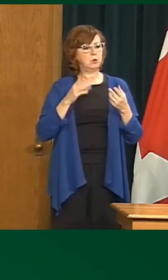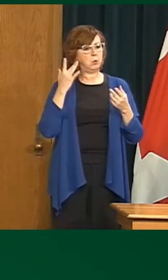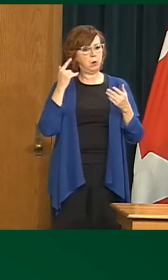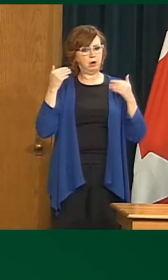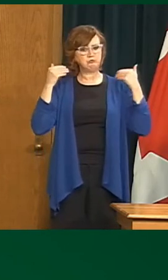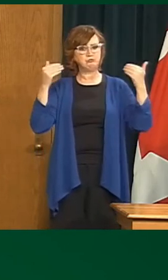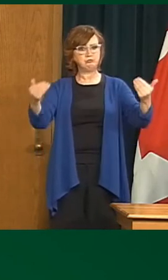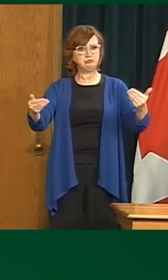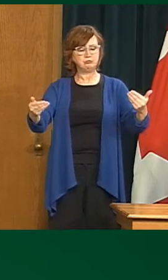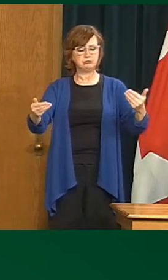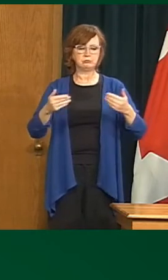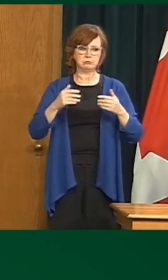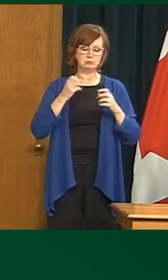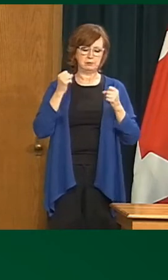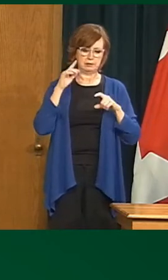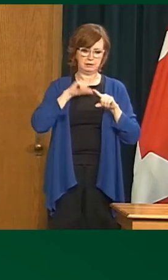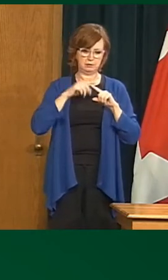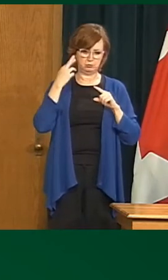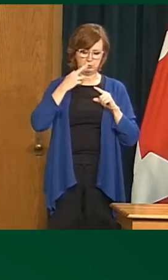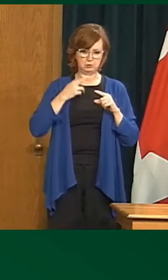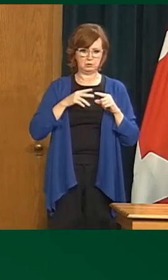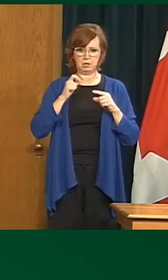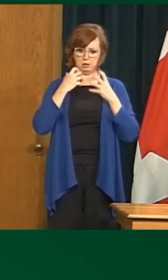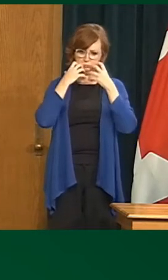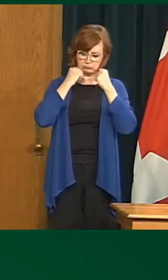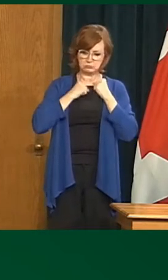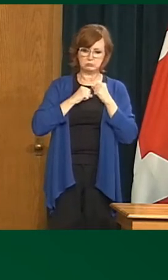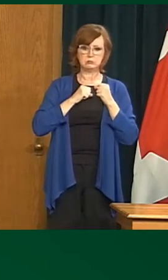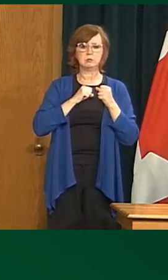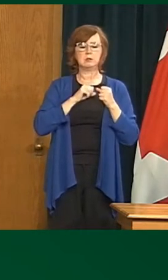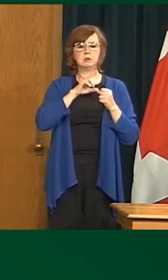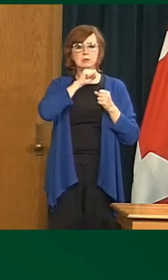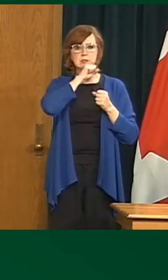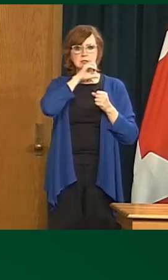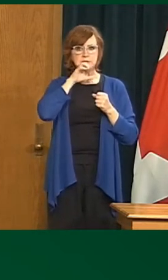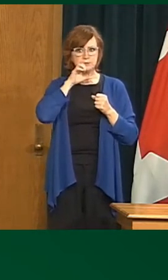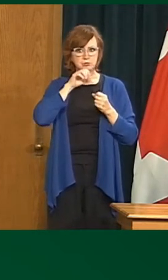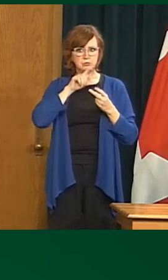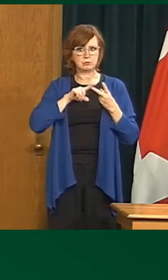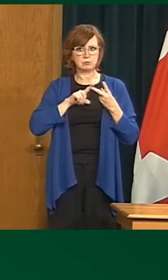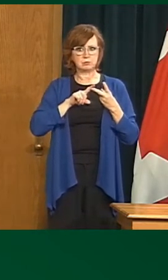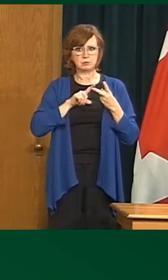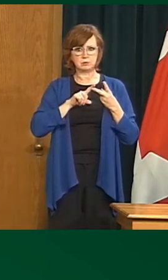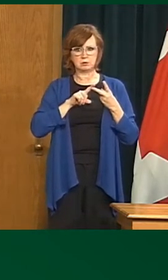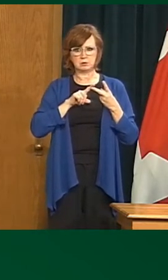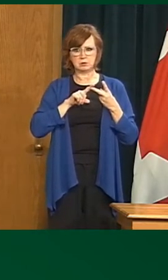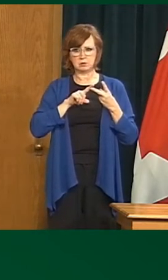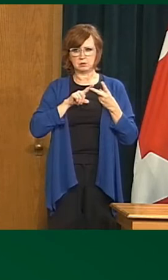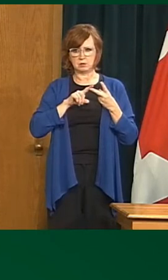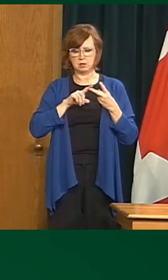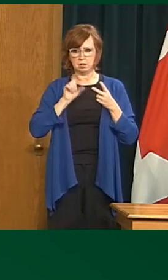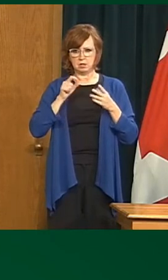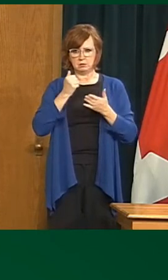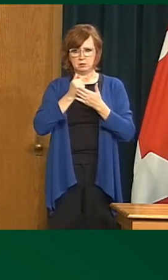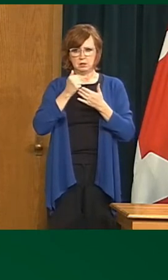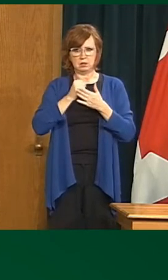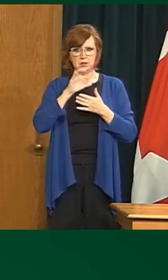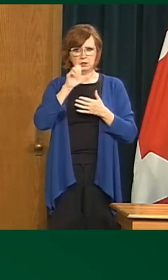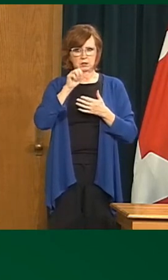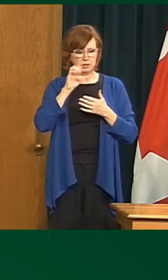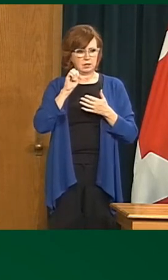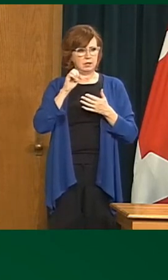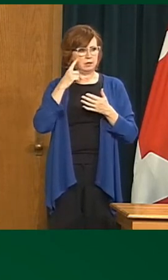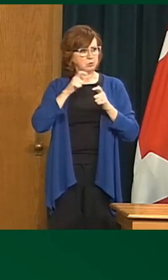The one is to protect those folks in long-term care and to use the facility's capacity to provide care for alternative level of care positions in